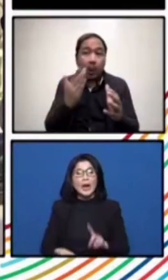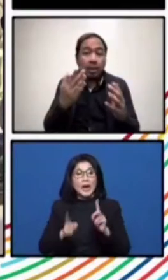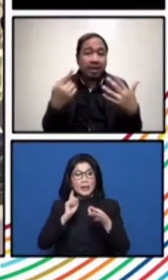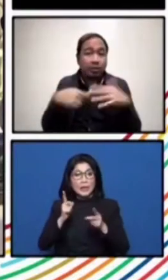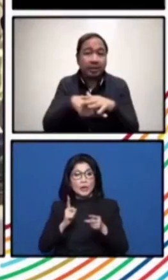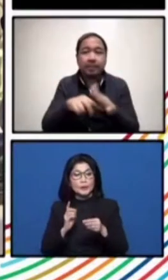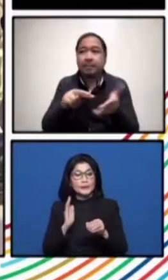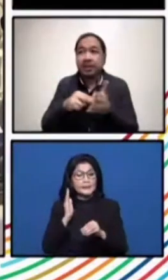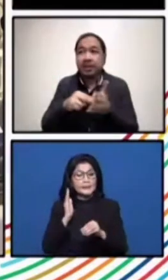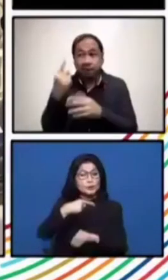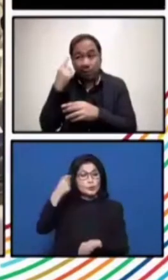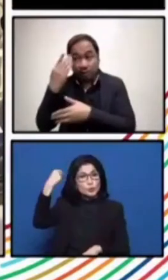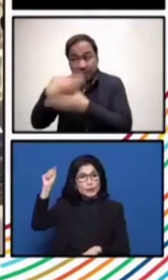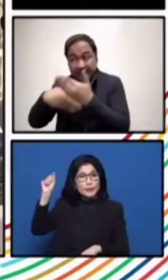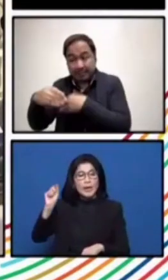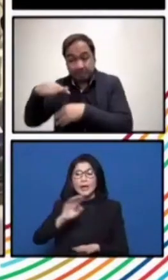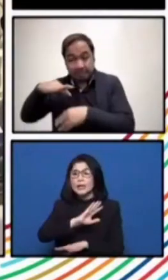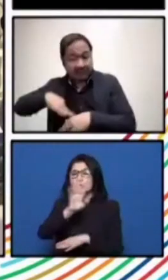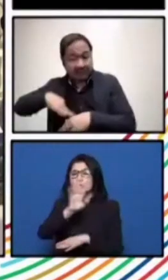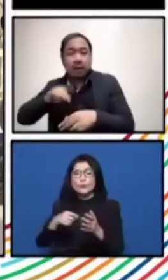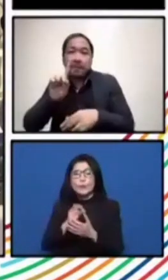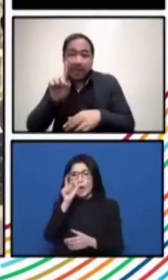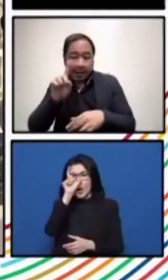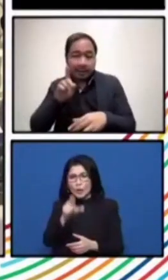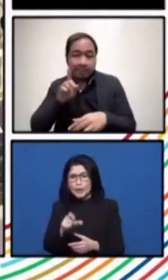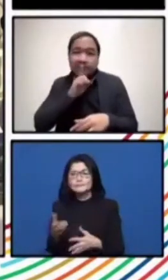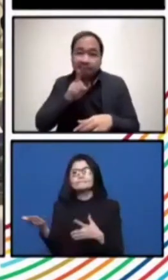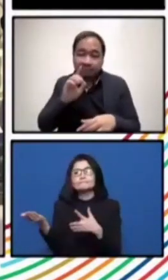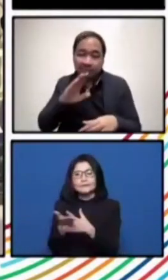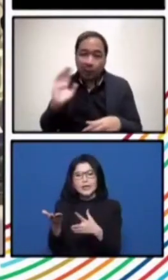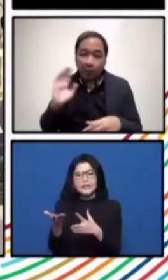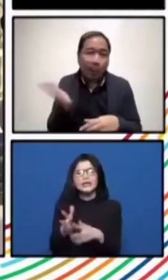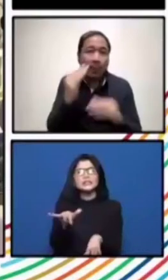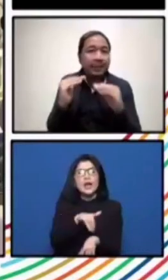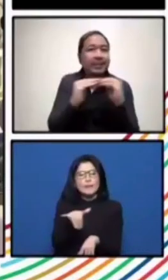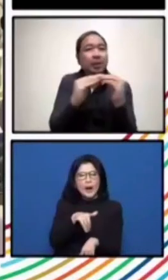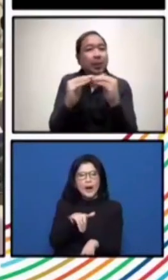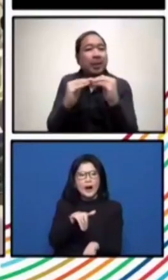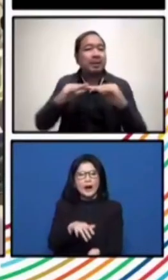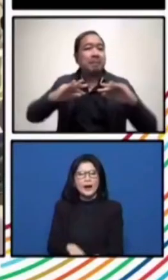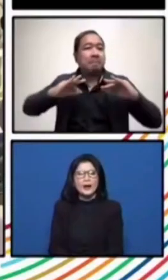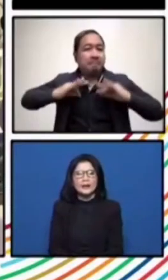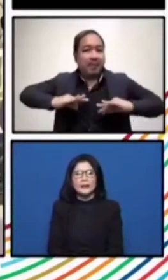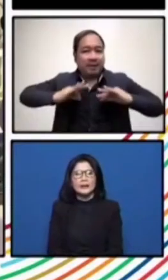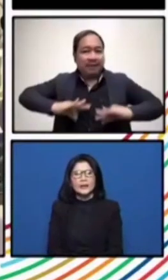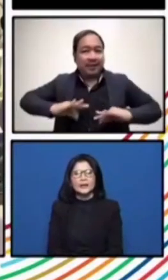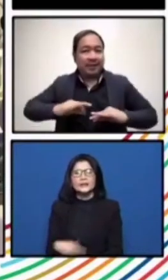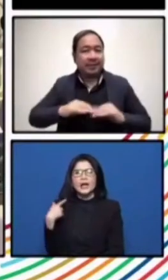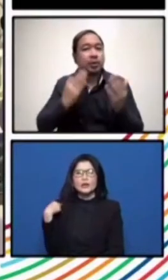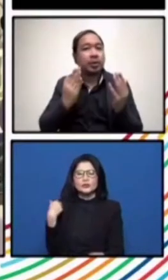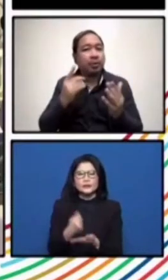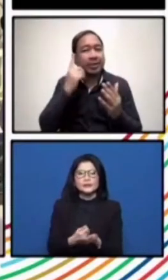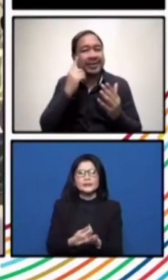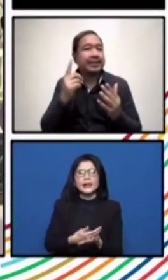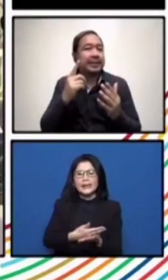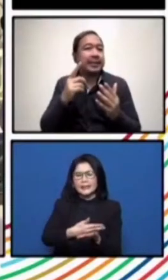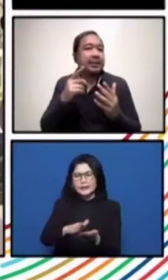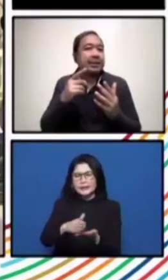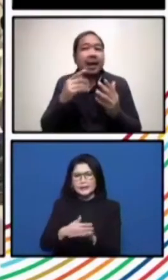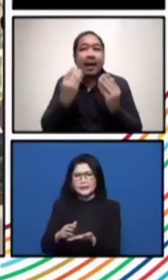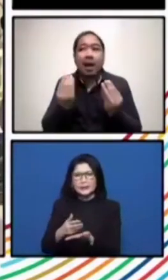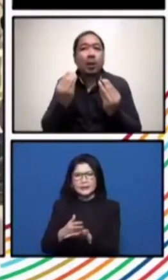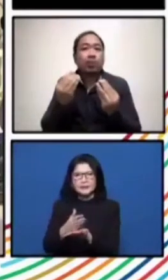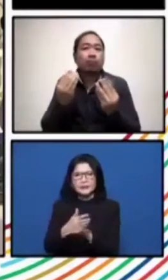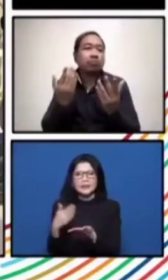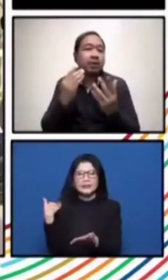master plan is an amazing example of how it really create the shared responsibility across the three sector social cultural political and economic